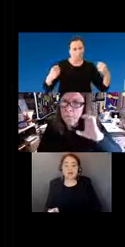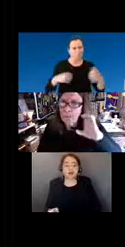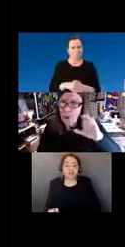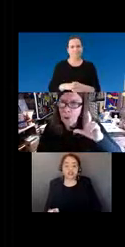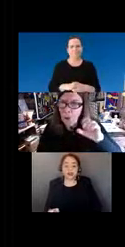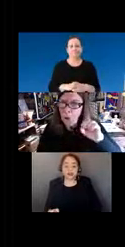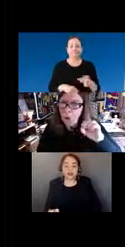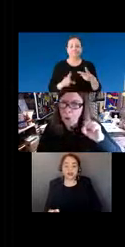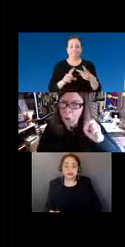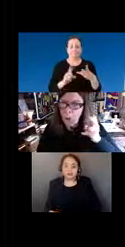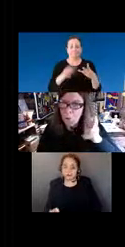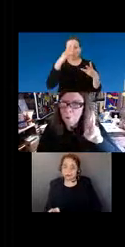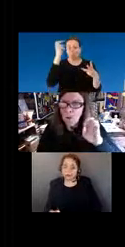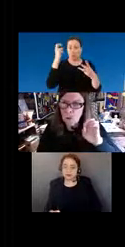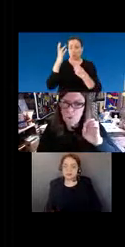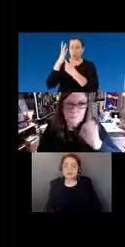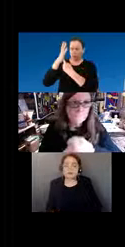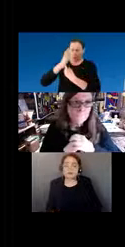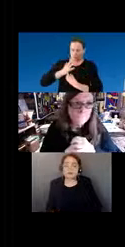Blue is oppression.